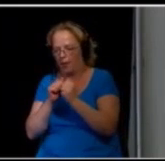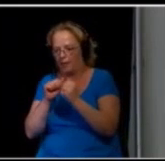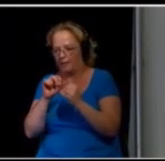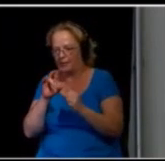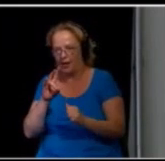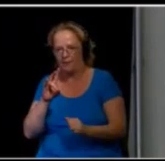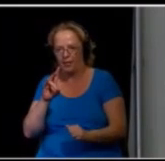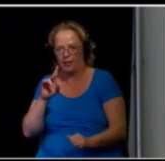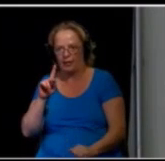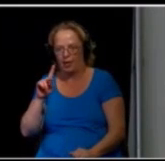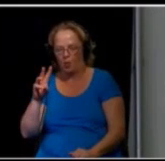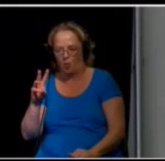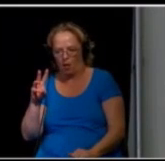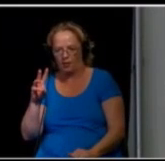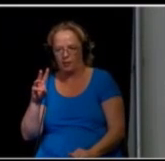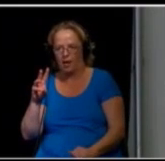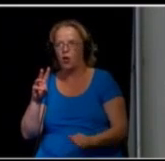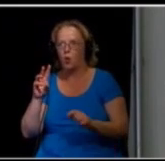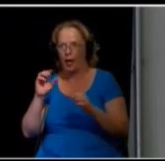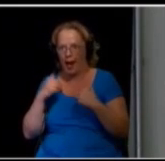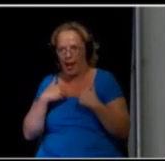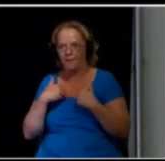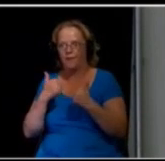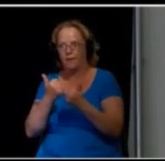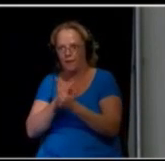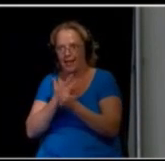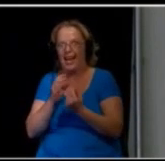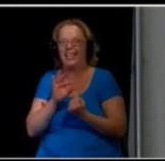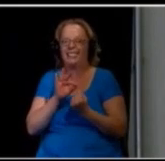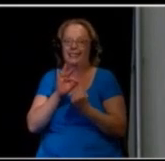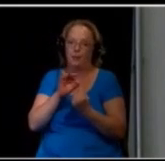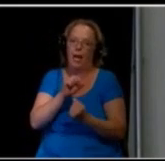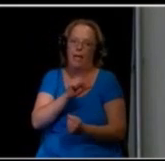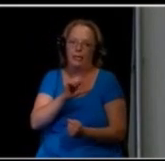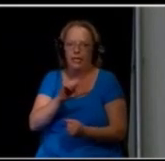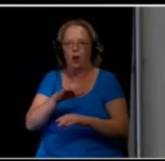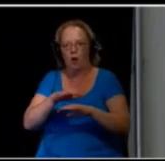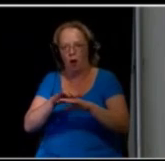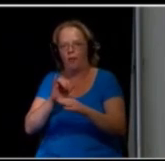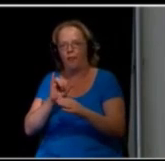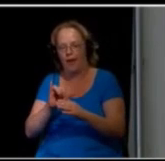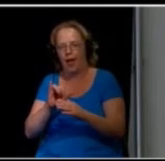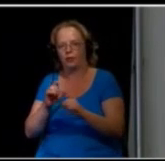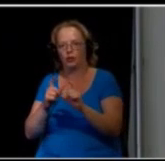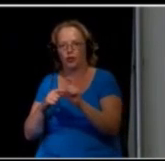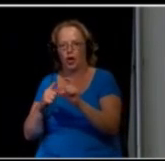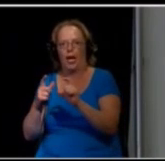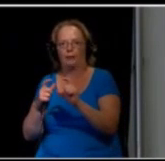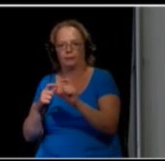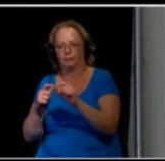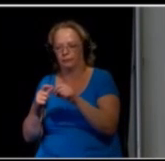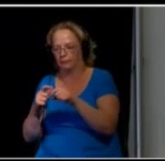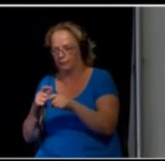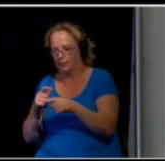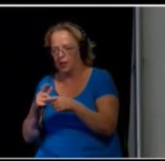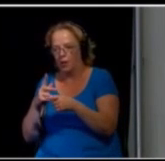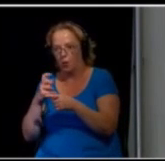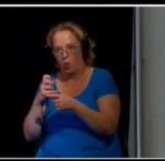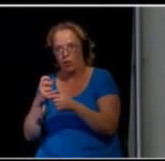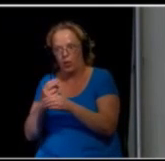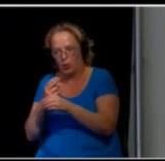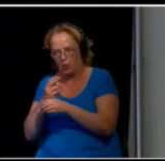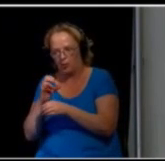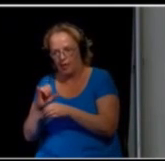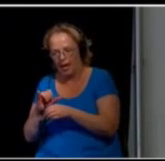everything in your house except air conditioning on that circuit. And then if you want to put air conditioning as well, you can have two of